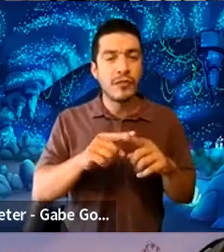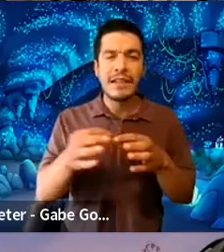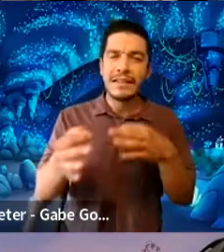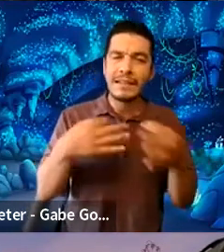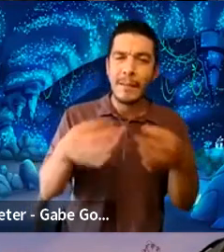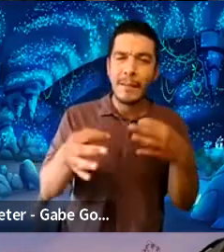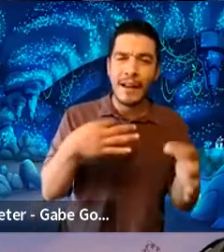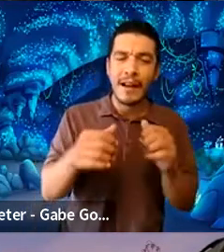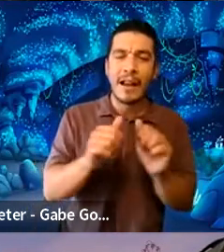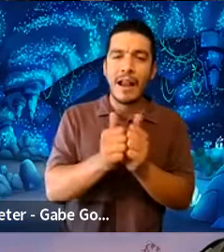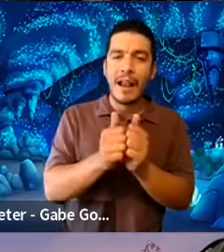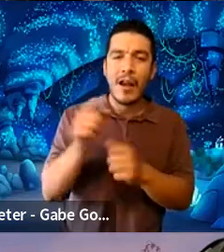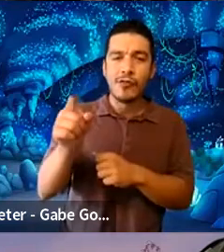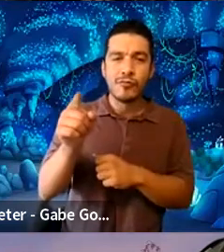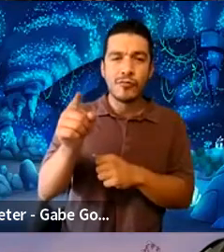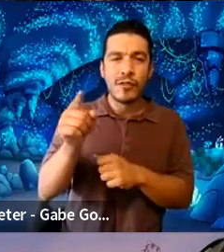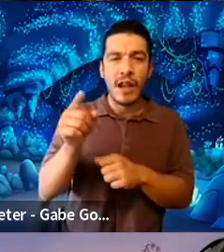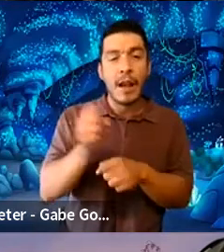how you conceived of the show.